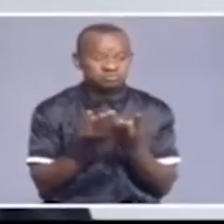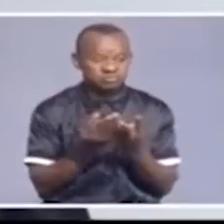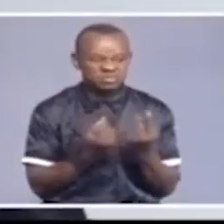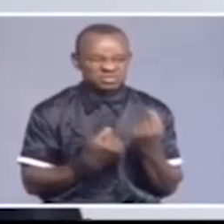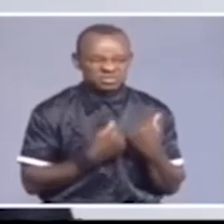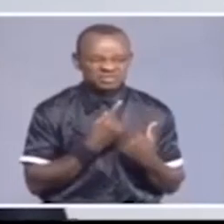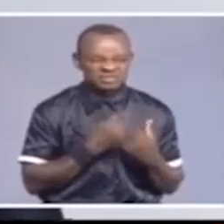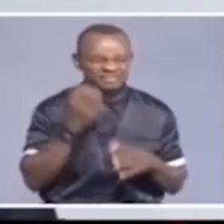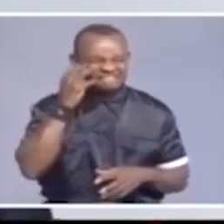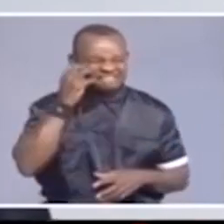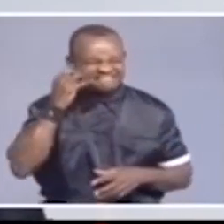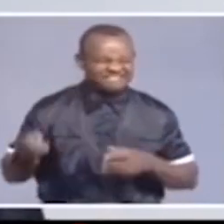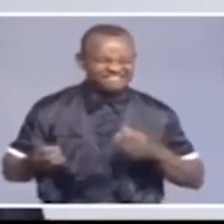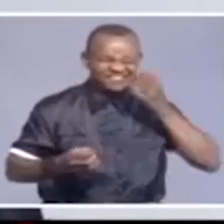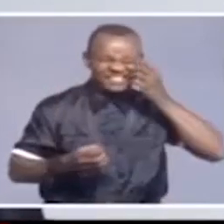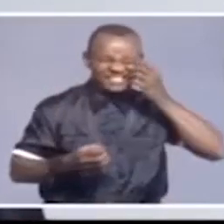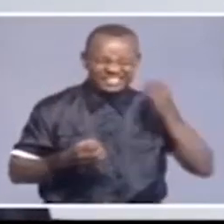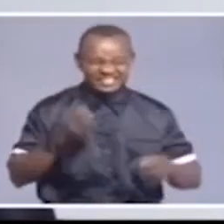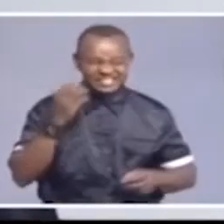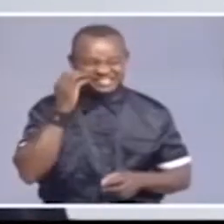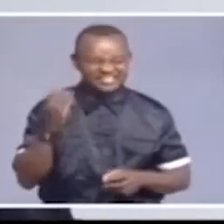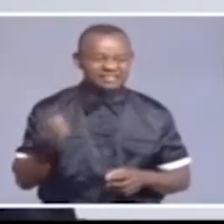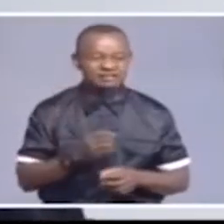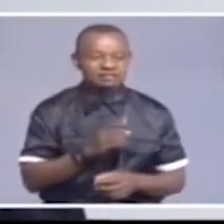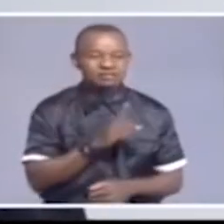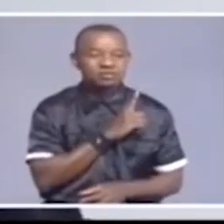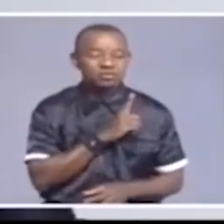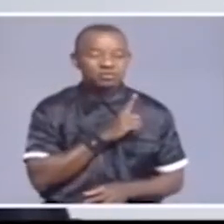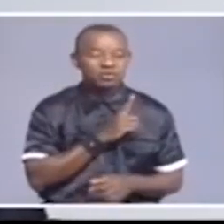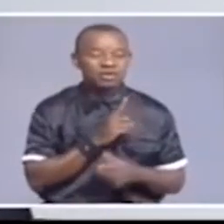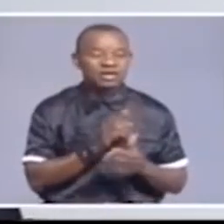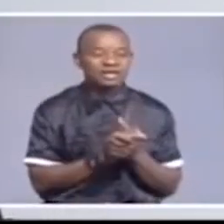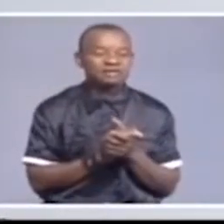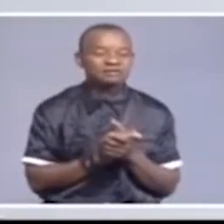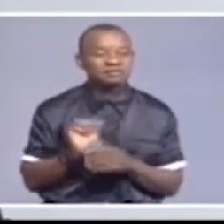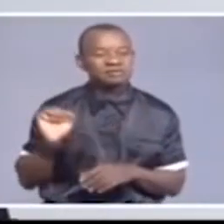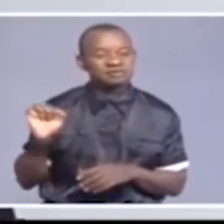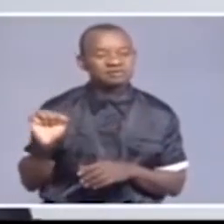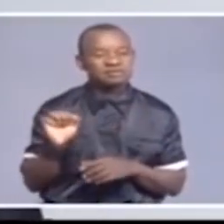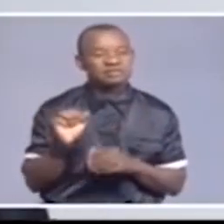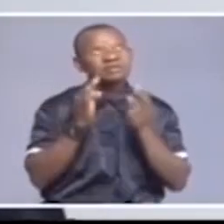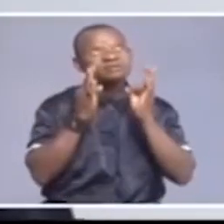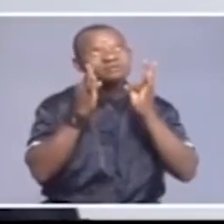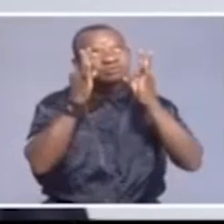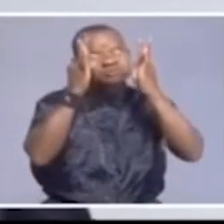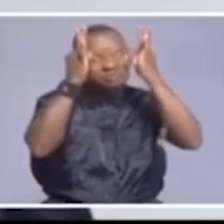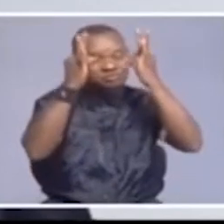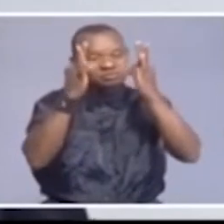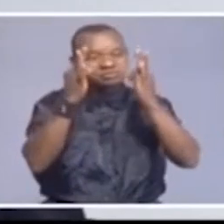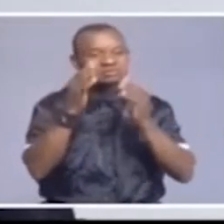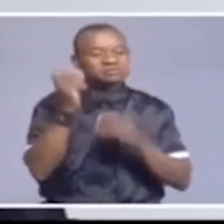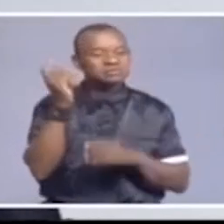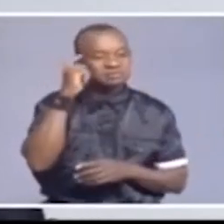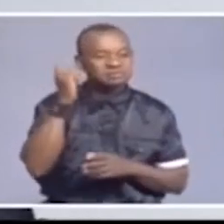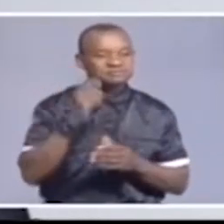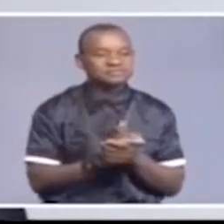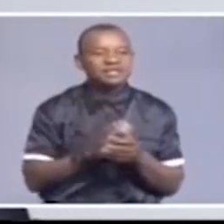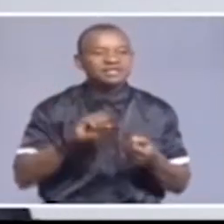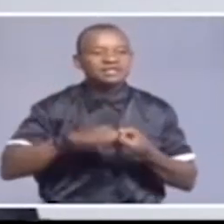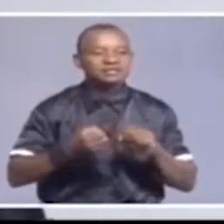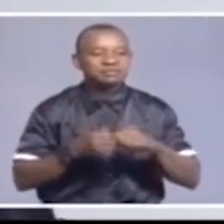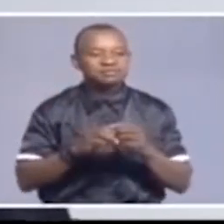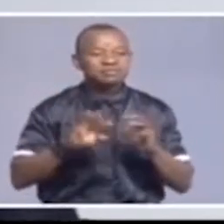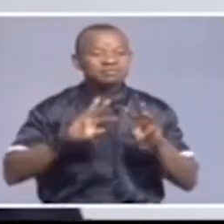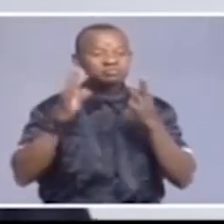of these pastors' hideous crimes spread throughout the world, and various religious and secular programs of the